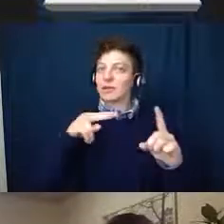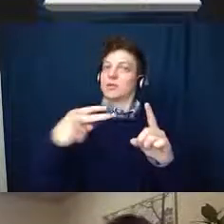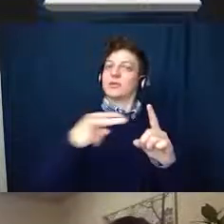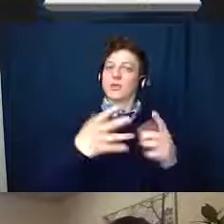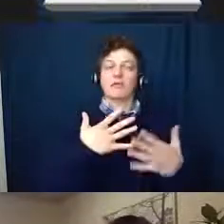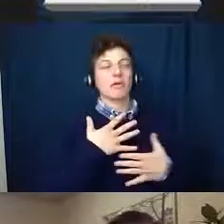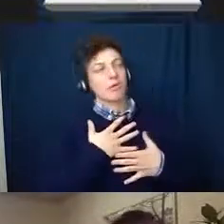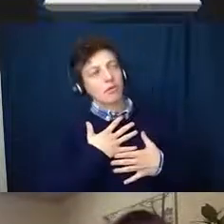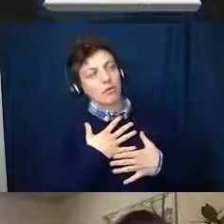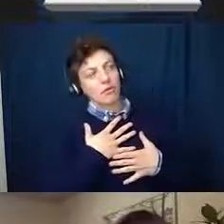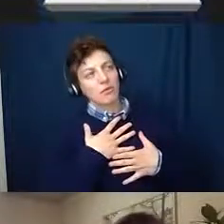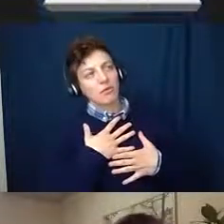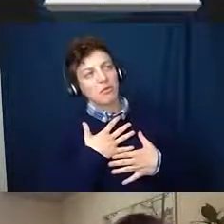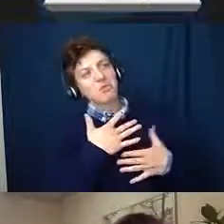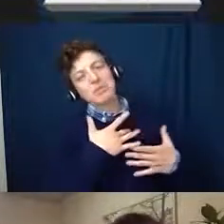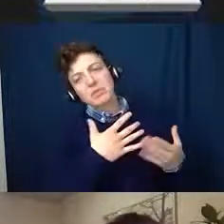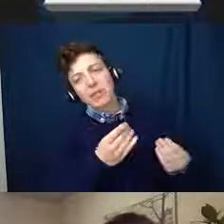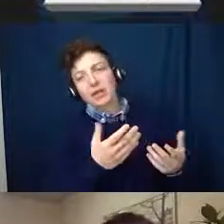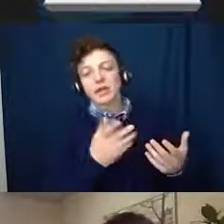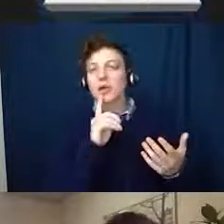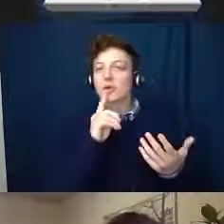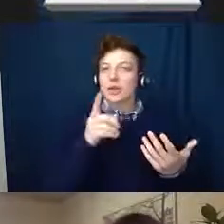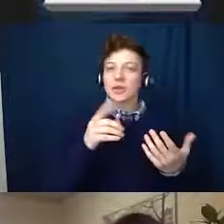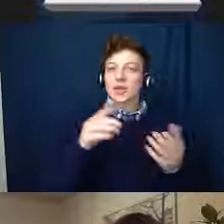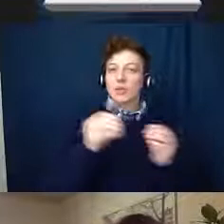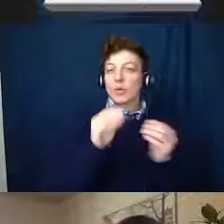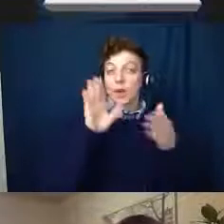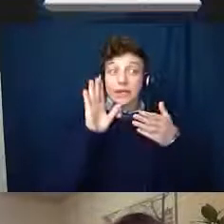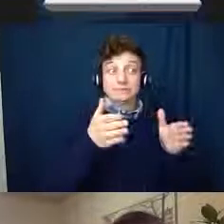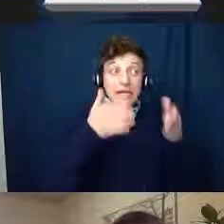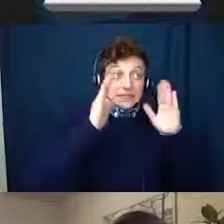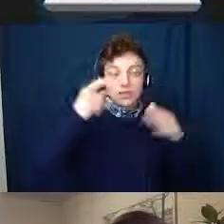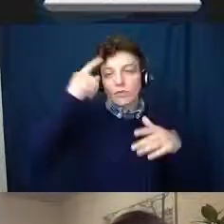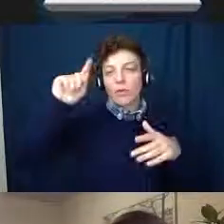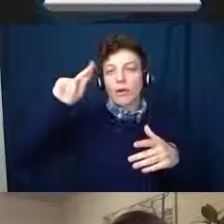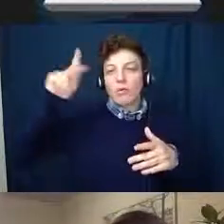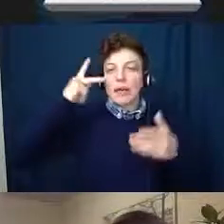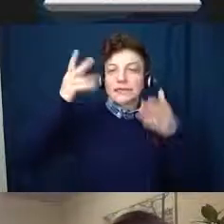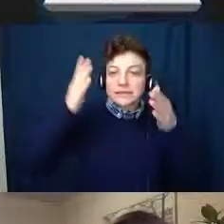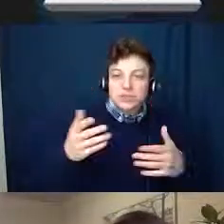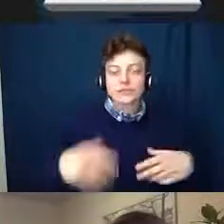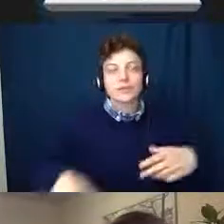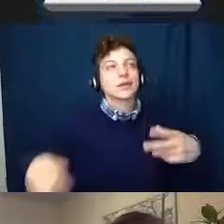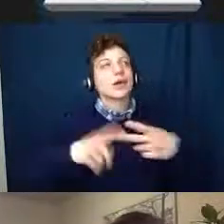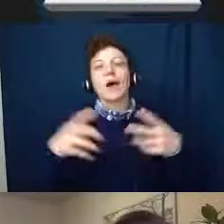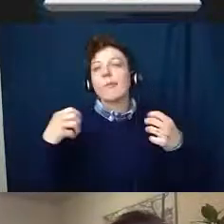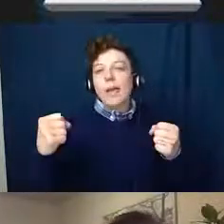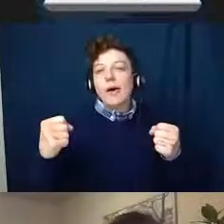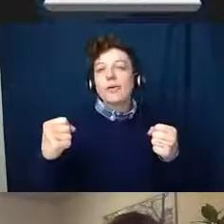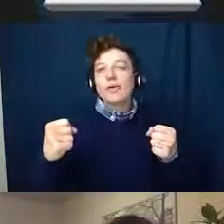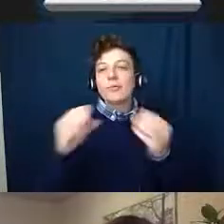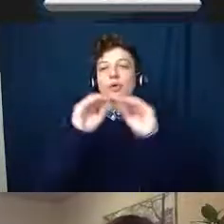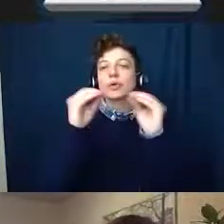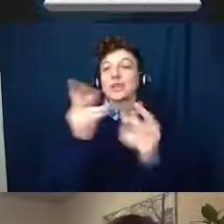it really garnered attention from politicians and powerful organizations and people in positions of power to